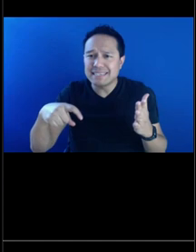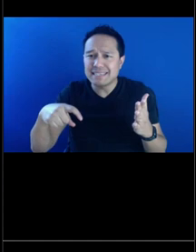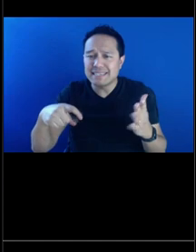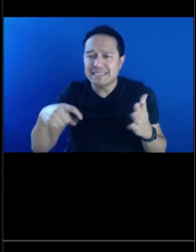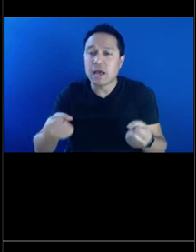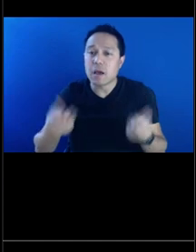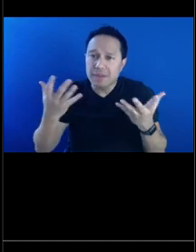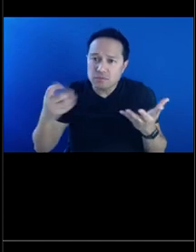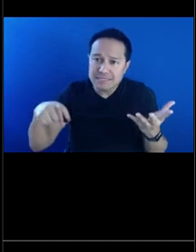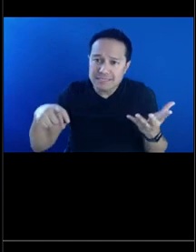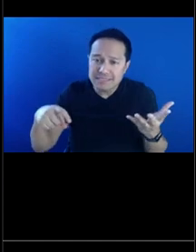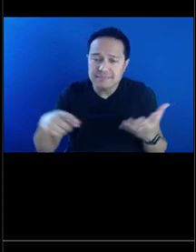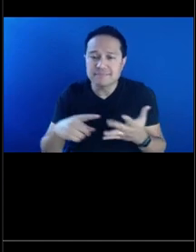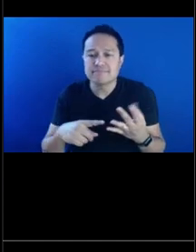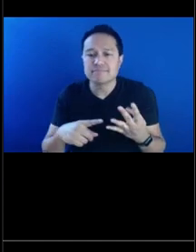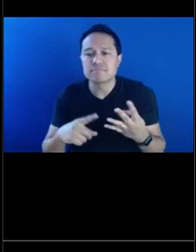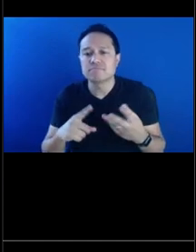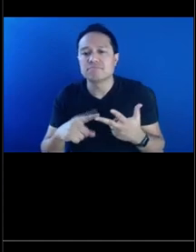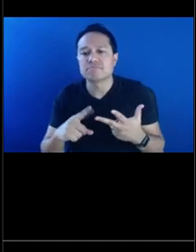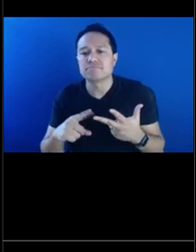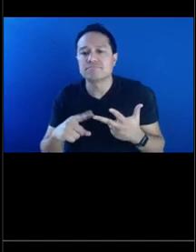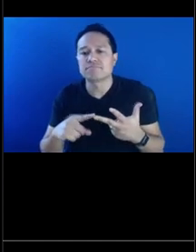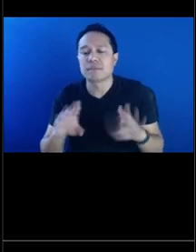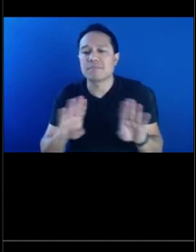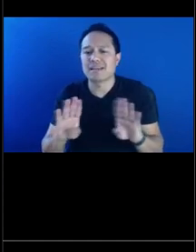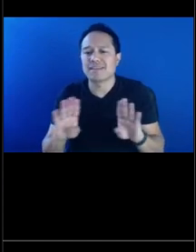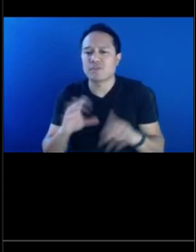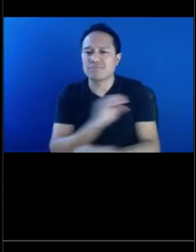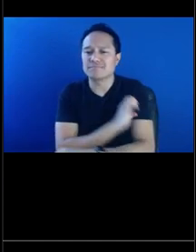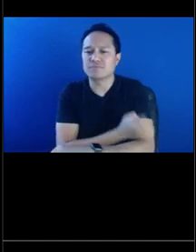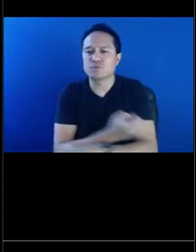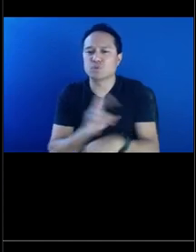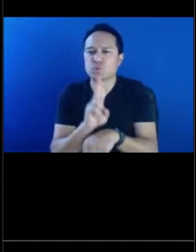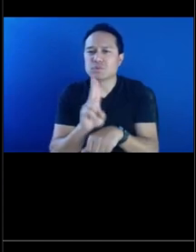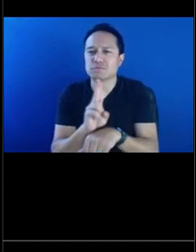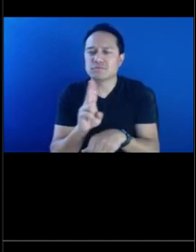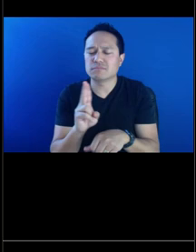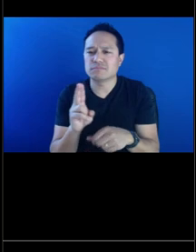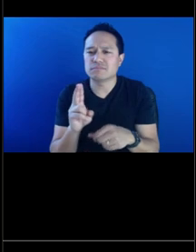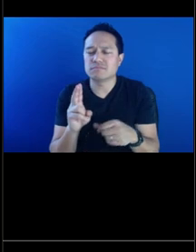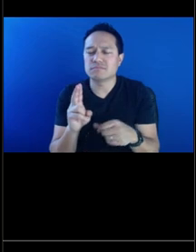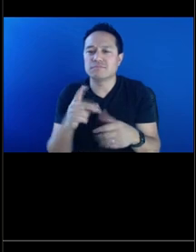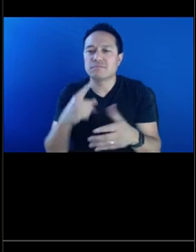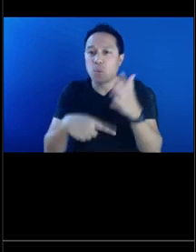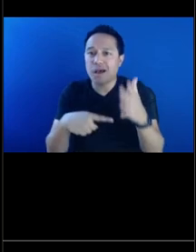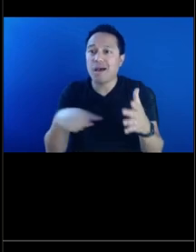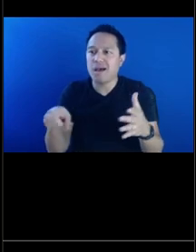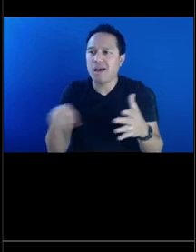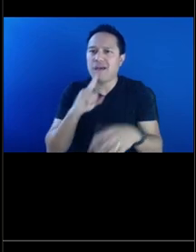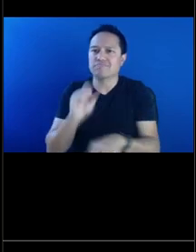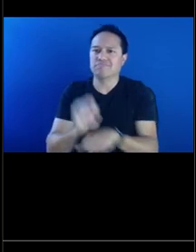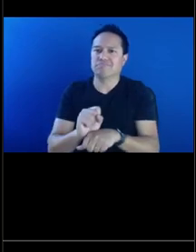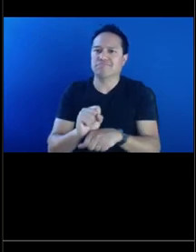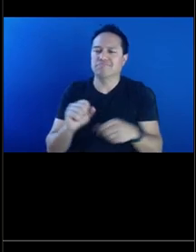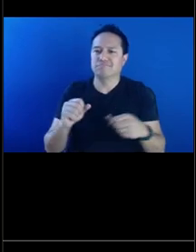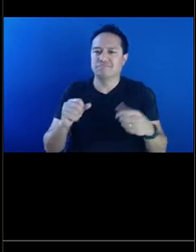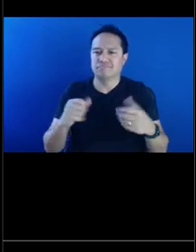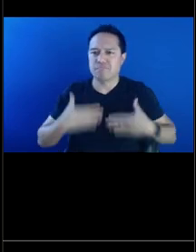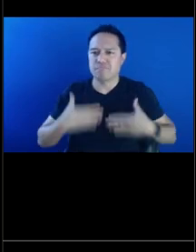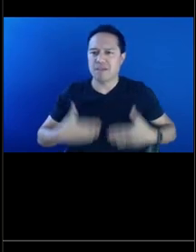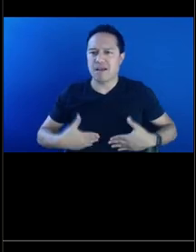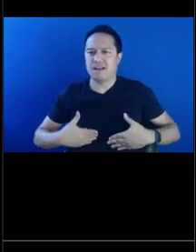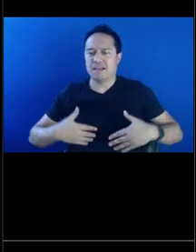need. And then also their behavior and energy use, like what they're actually doing with their body to get food,